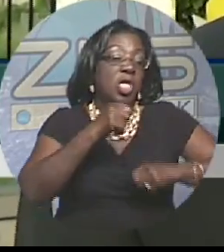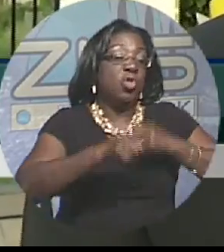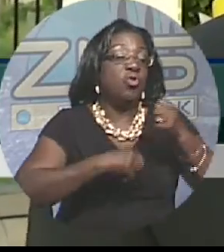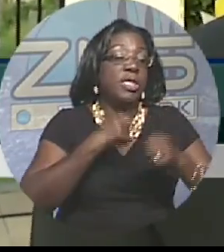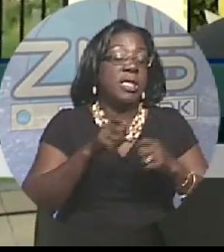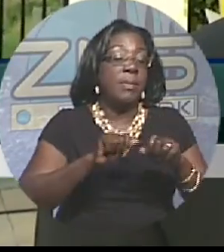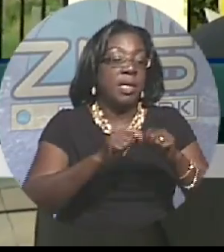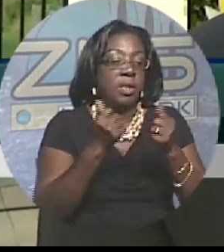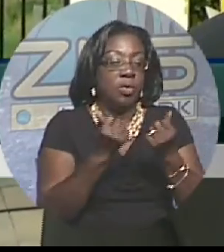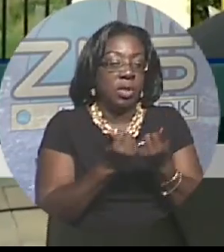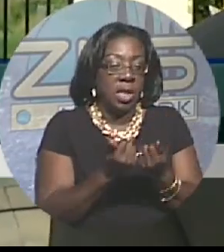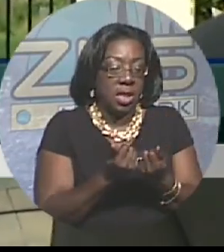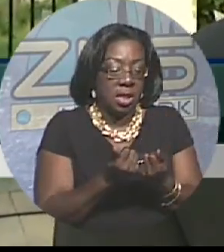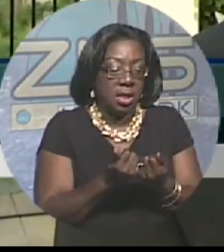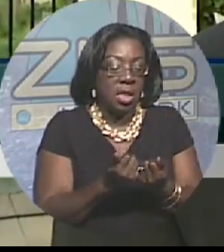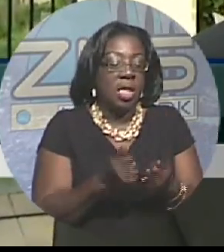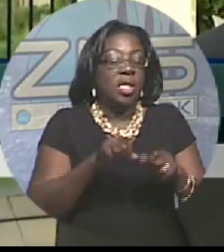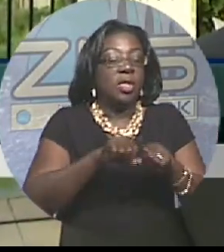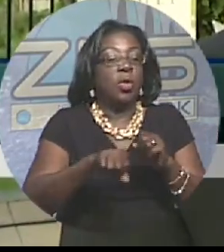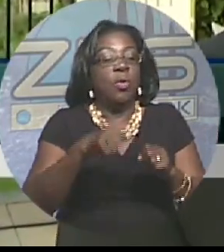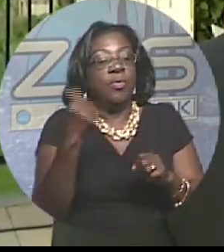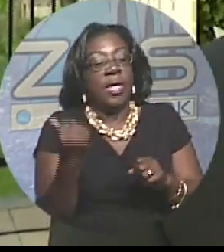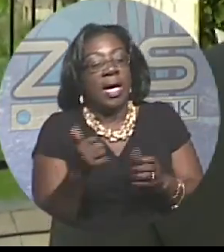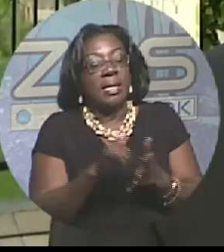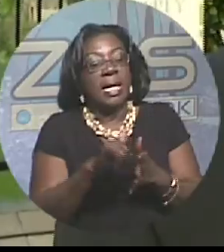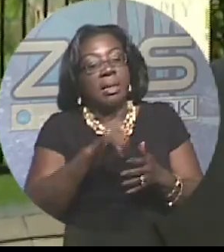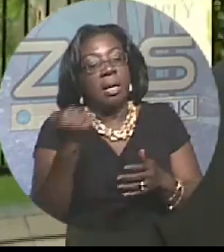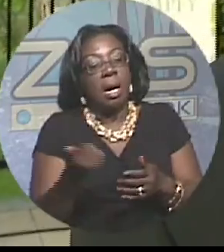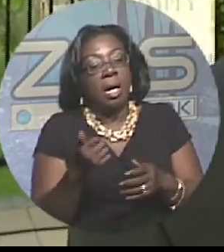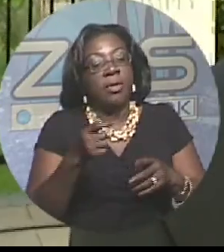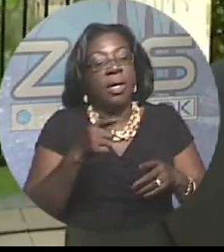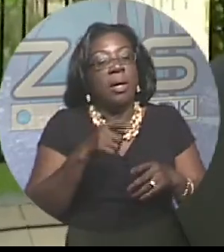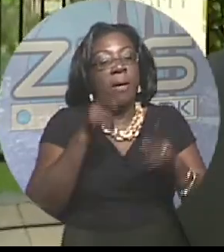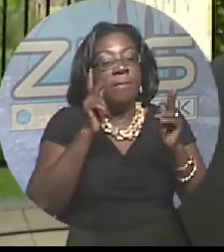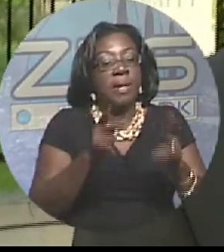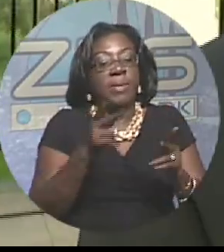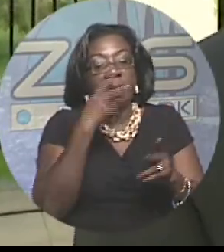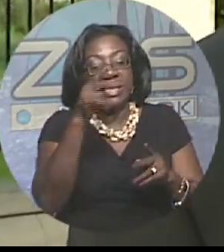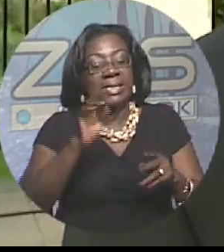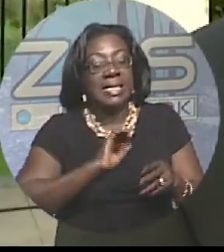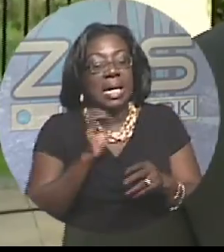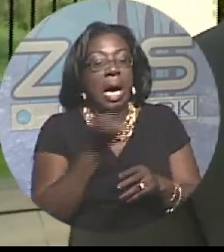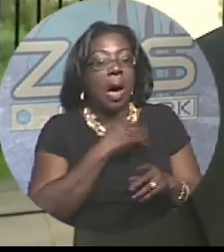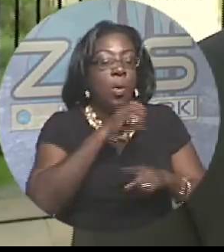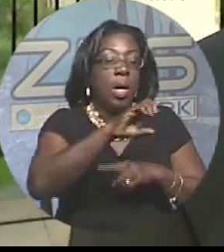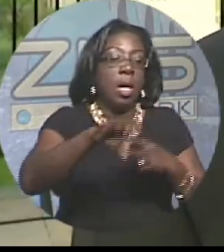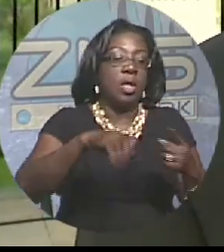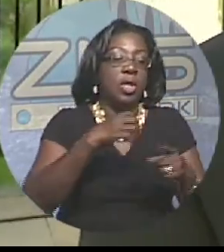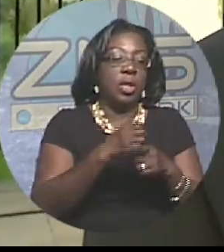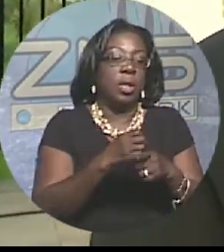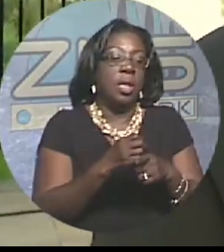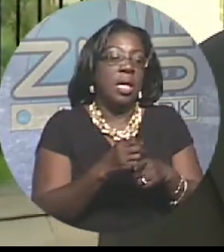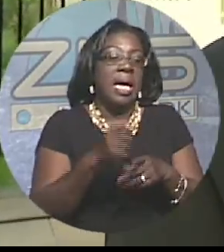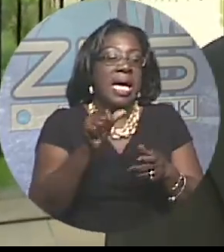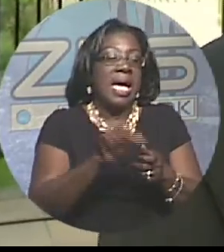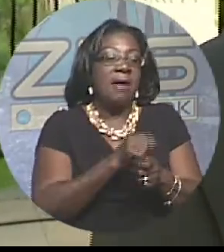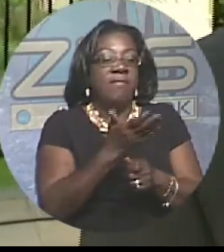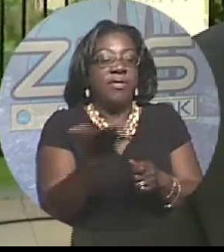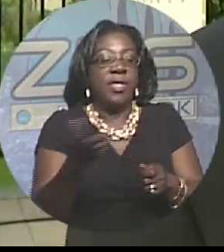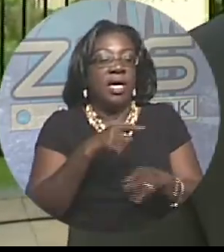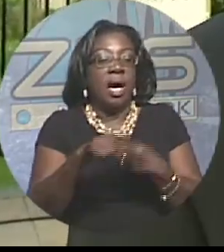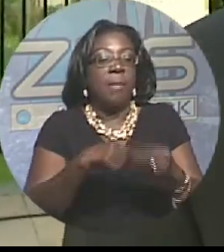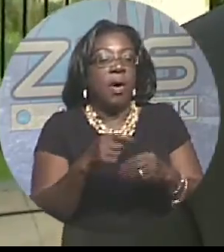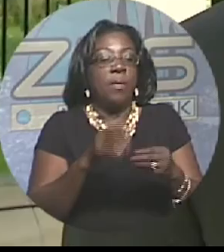can see our culture, it's safe, both tourists and the natives are mingling, and it's everything about being a Bahamian, from spinning a